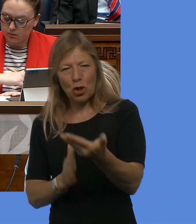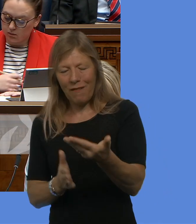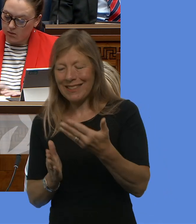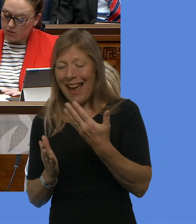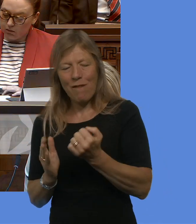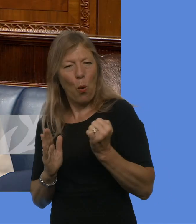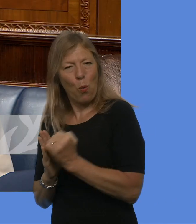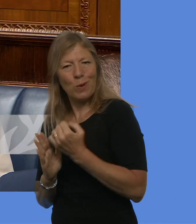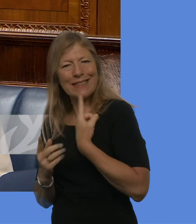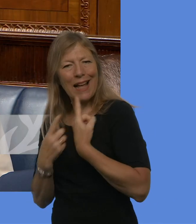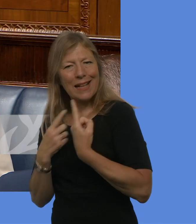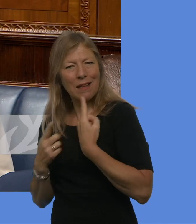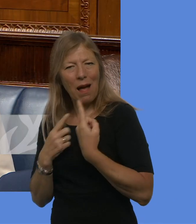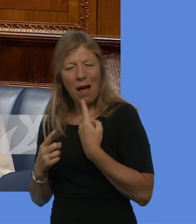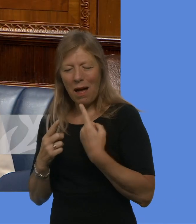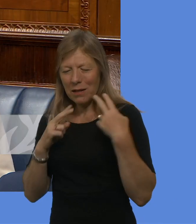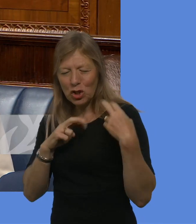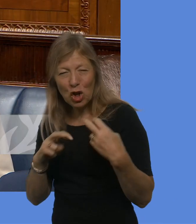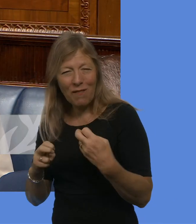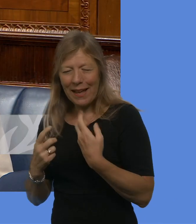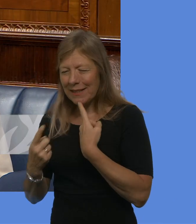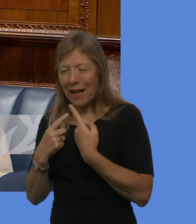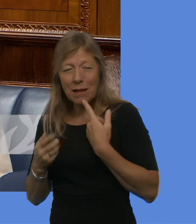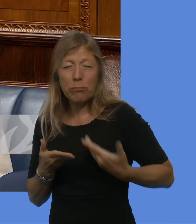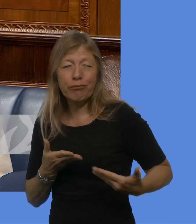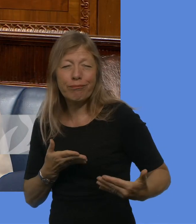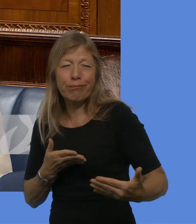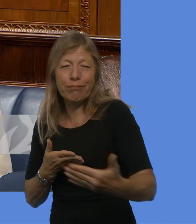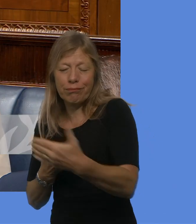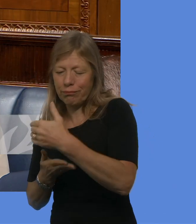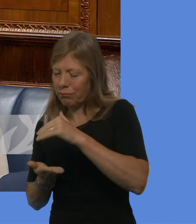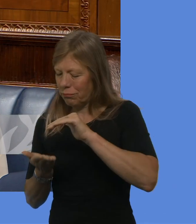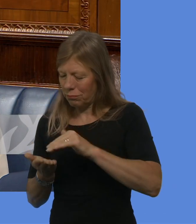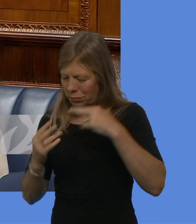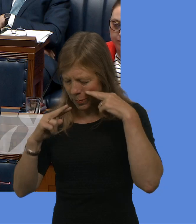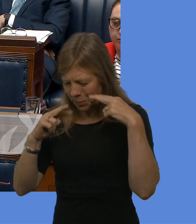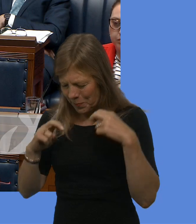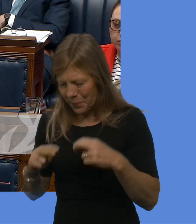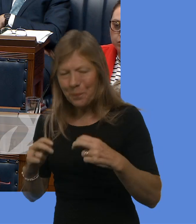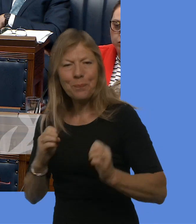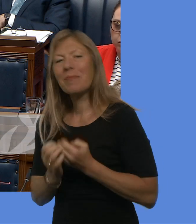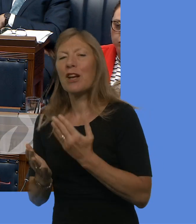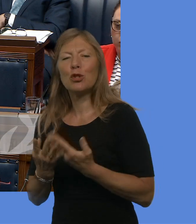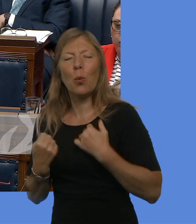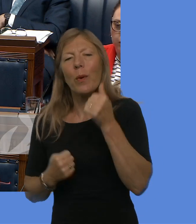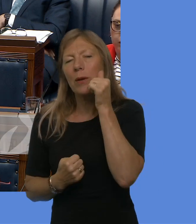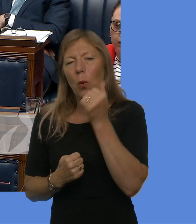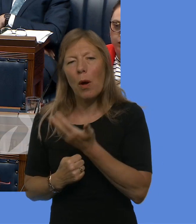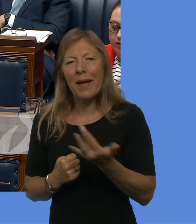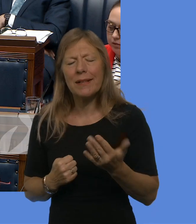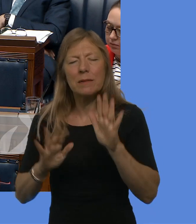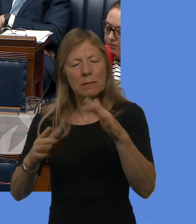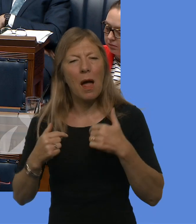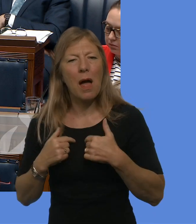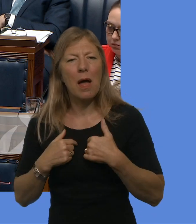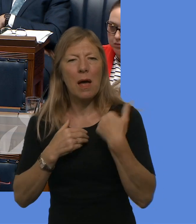where demand is identified through this structured and systemic analysis, I will ensure that NICE and